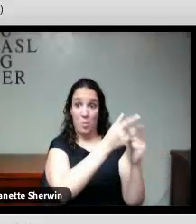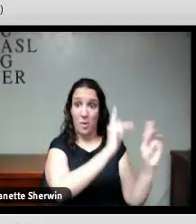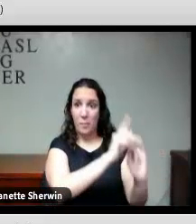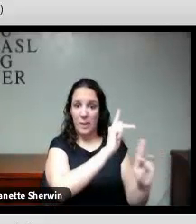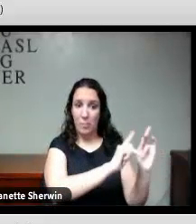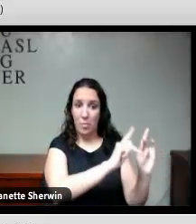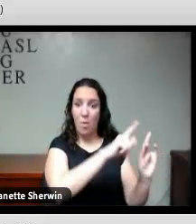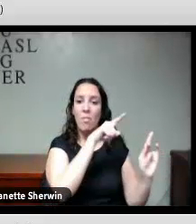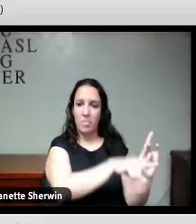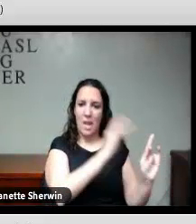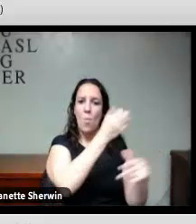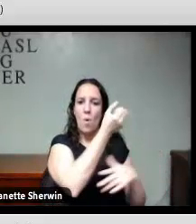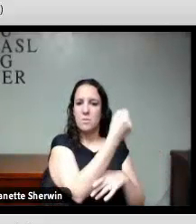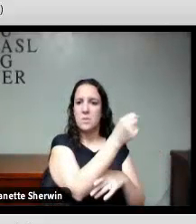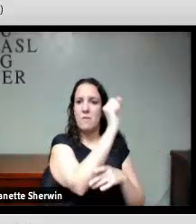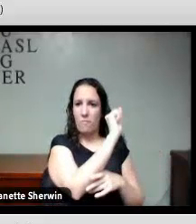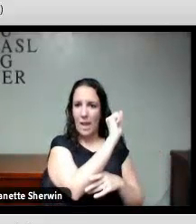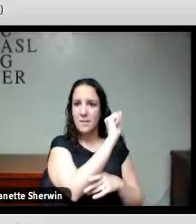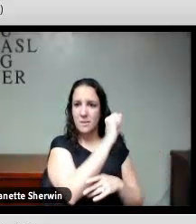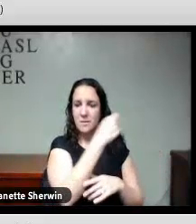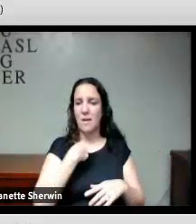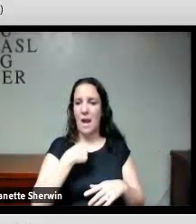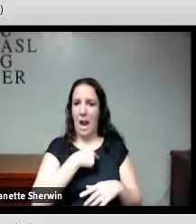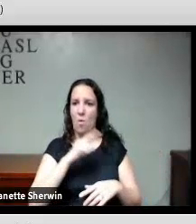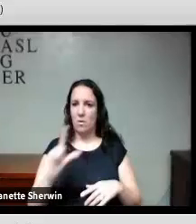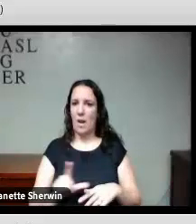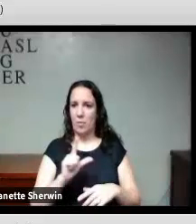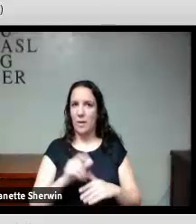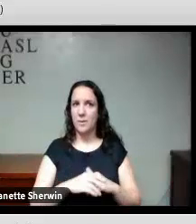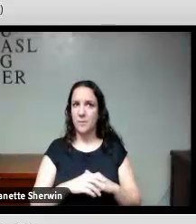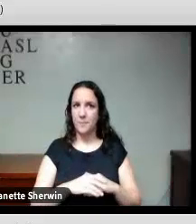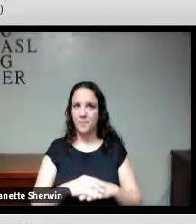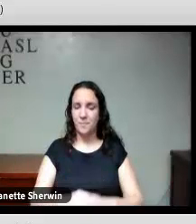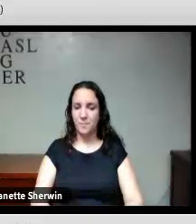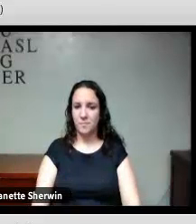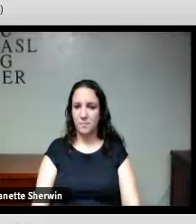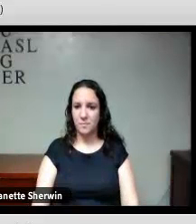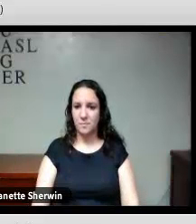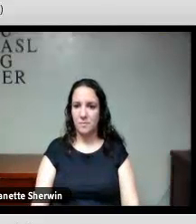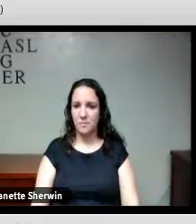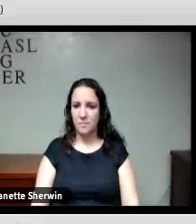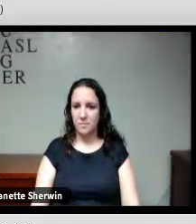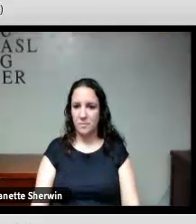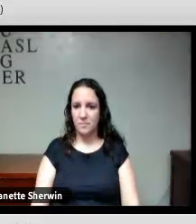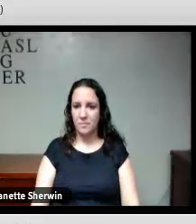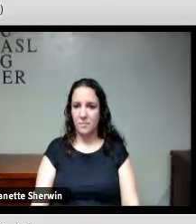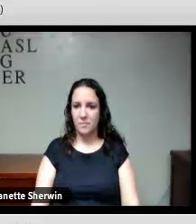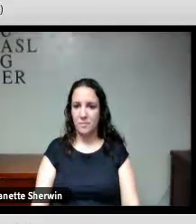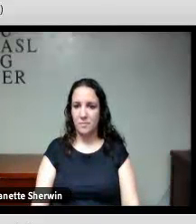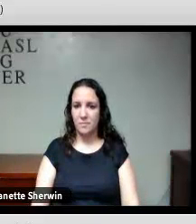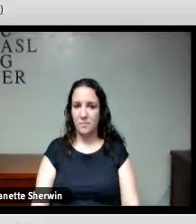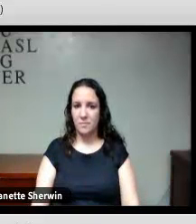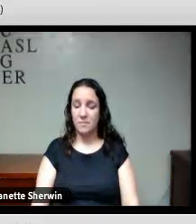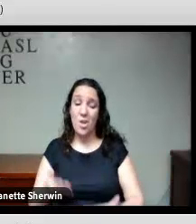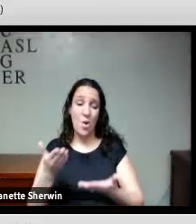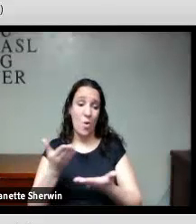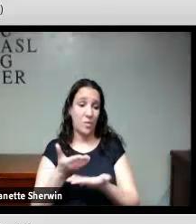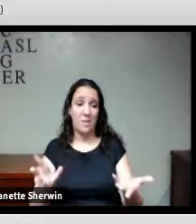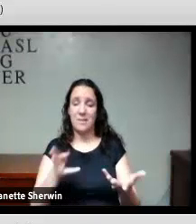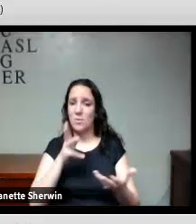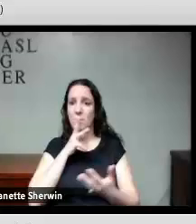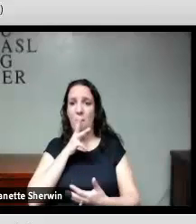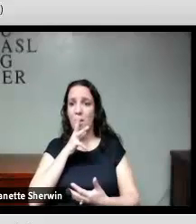that when we, yes, good in theory. Yep, exactly, Joan. You know, everything we've talked about is good in theory, isn't it? When you think about it, remember